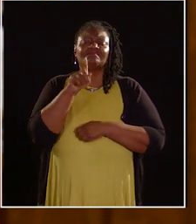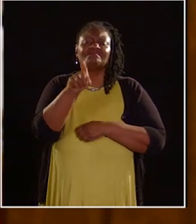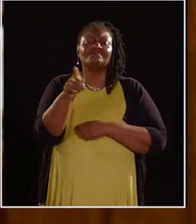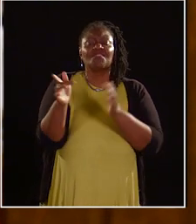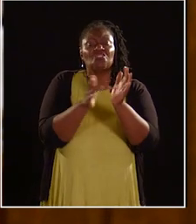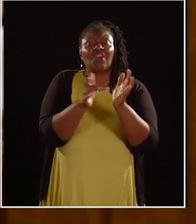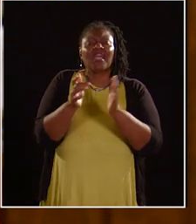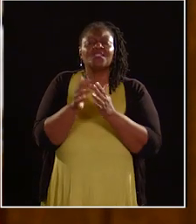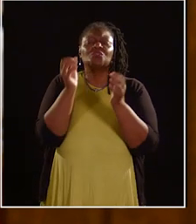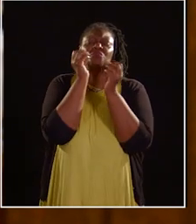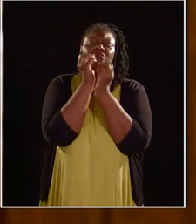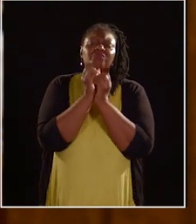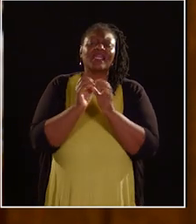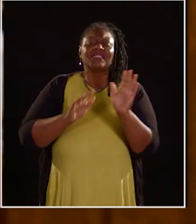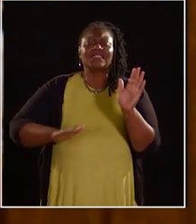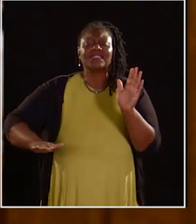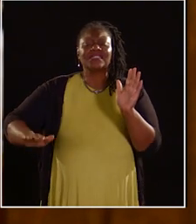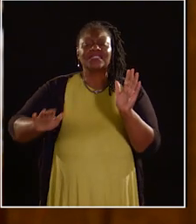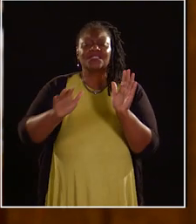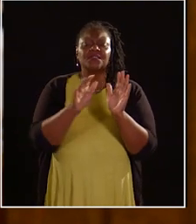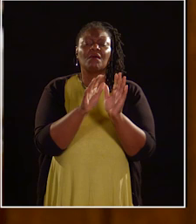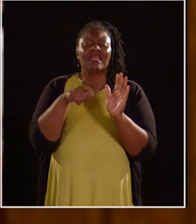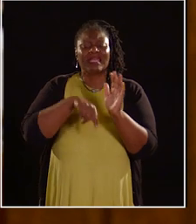Christ, whose radiance filled a lowly manger,